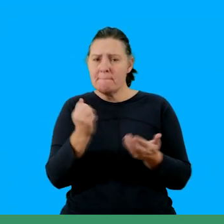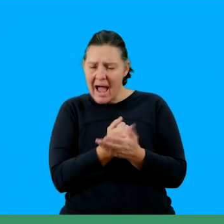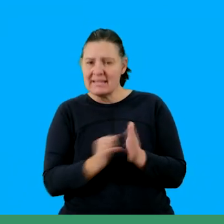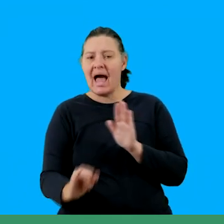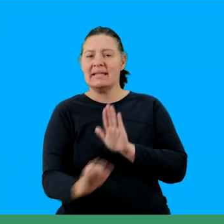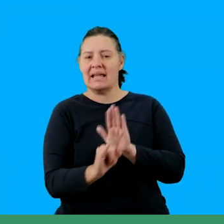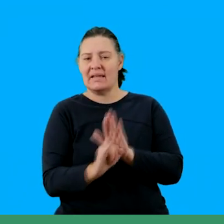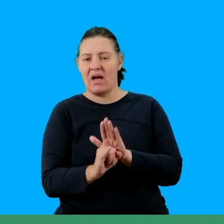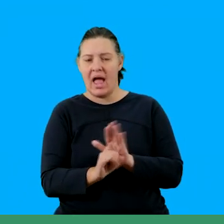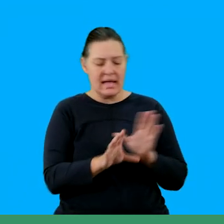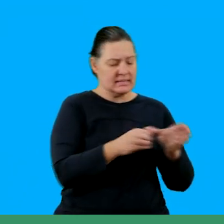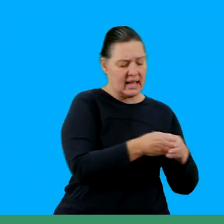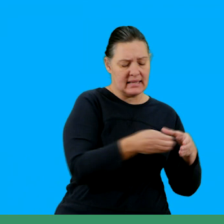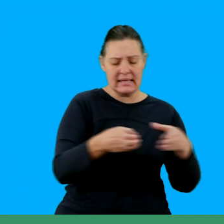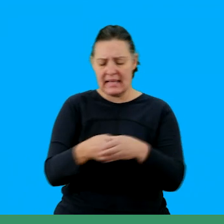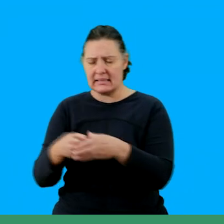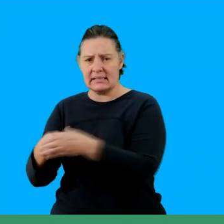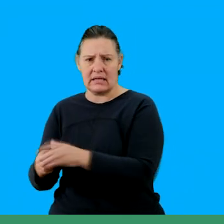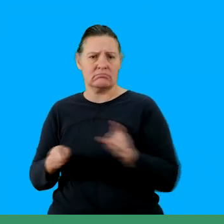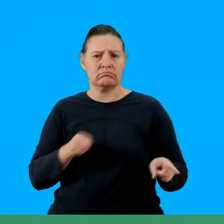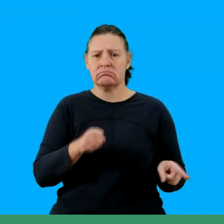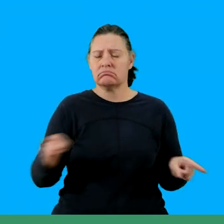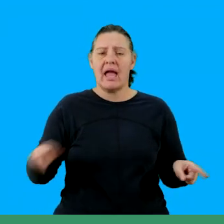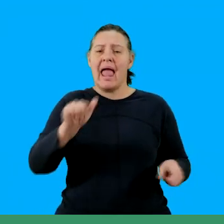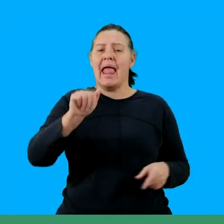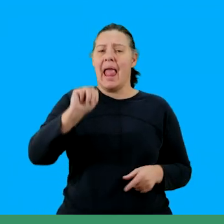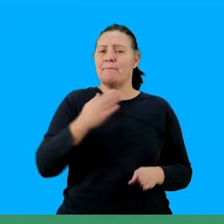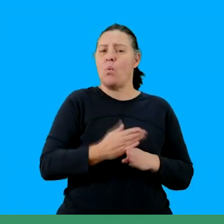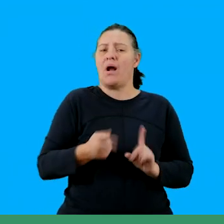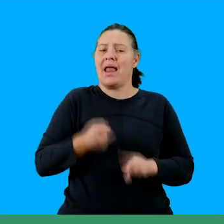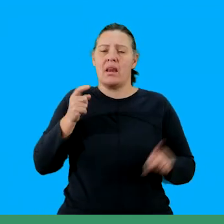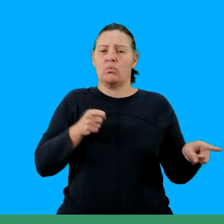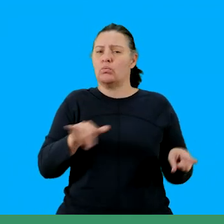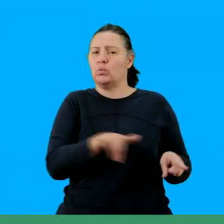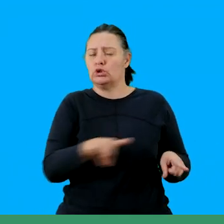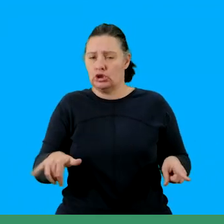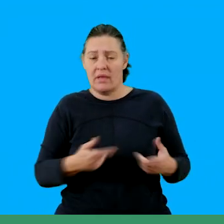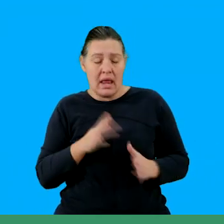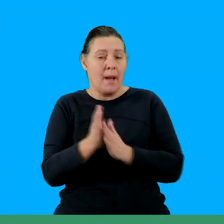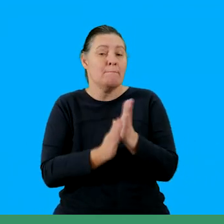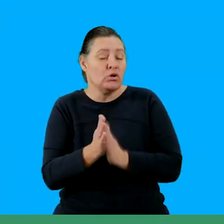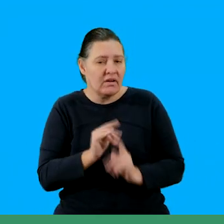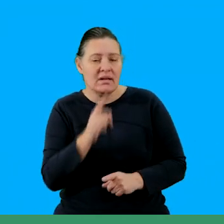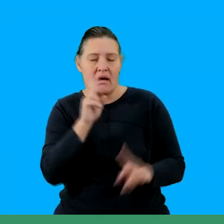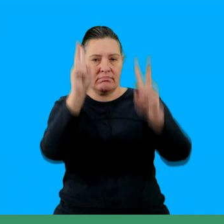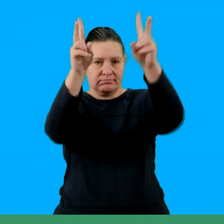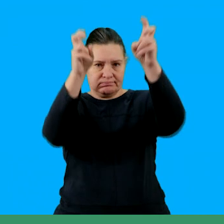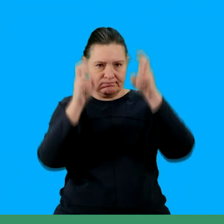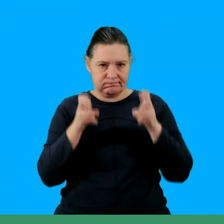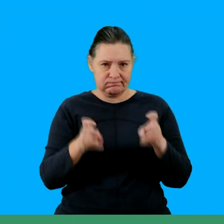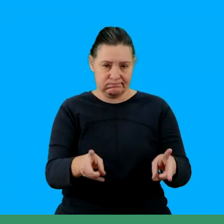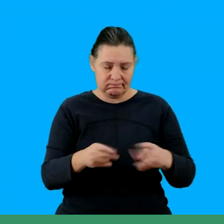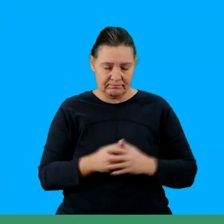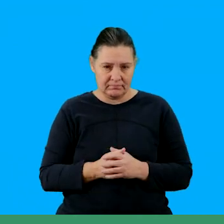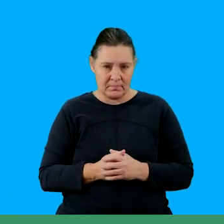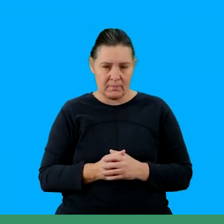to identify the business sector in which Alpha Mines operate and motivate your answer by quoting